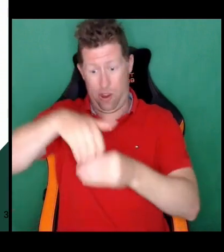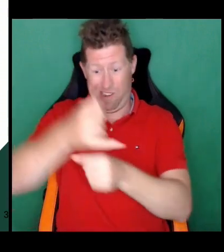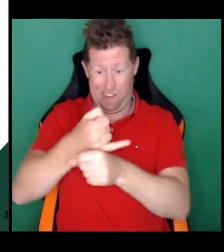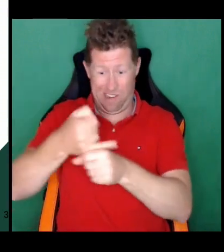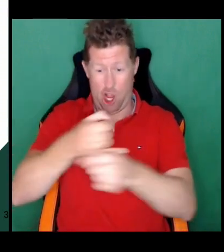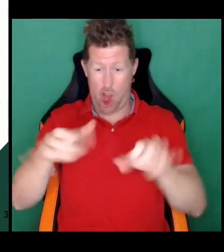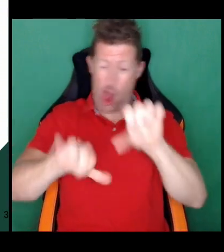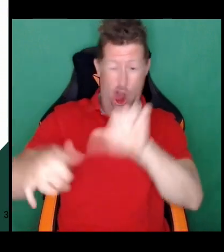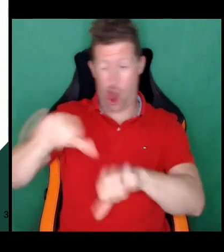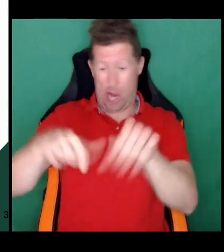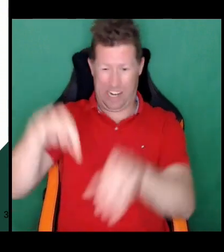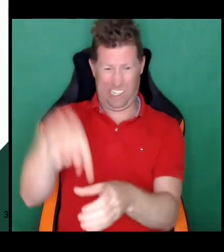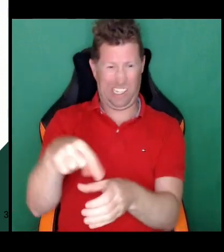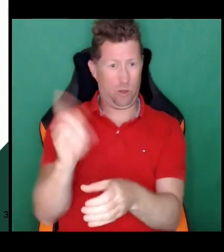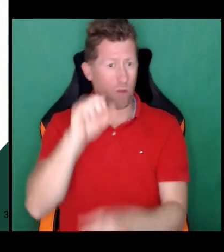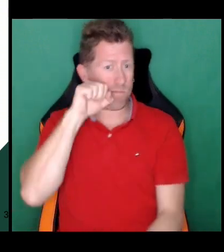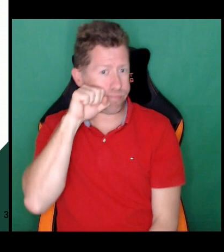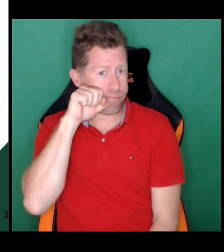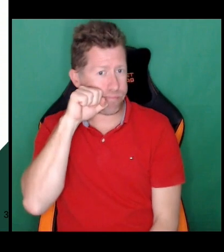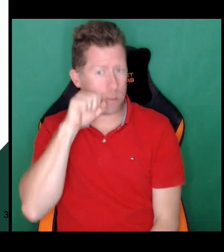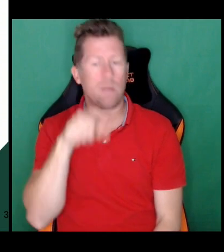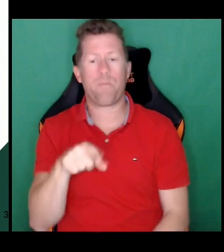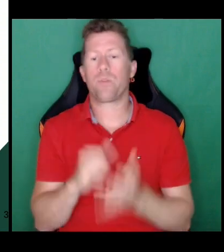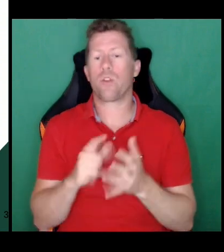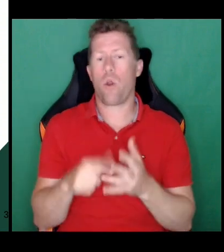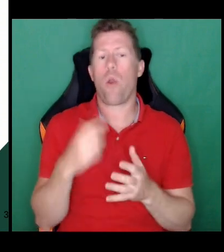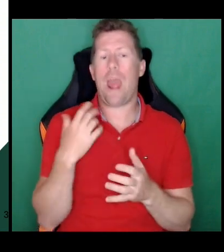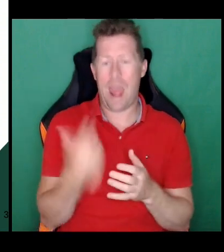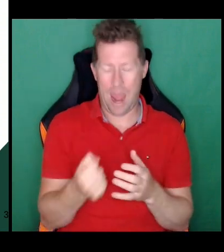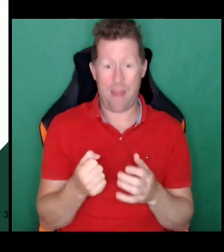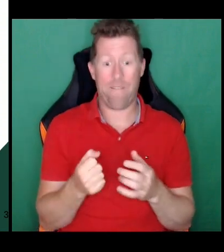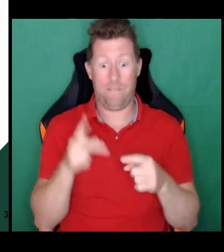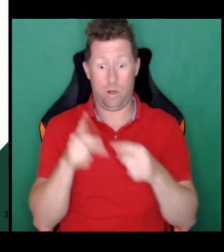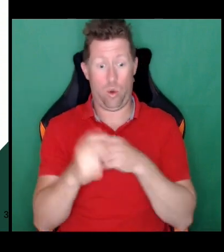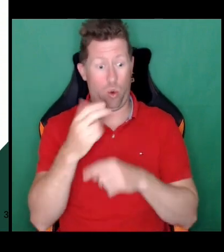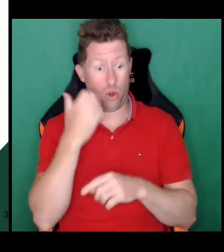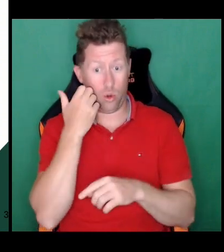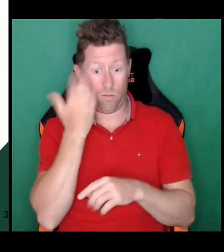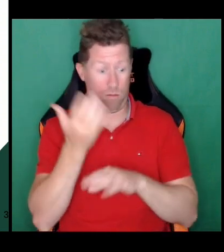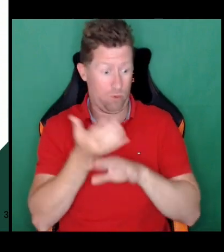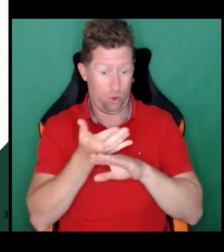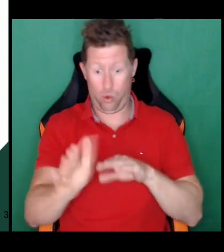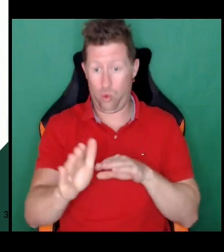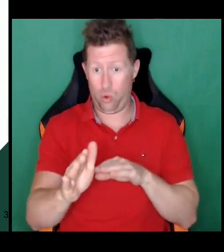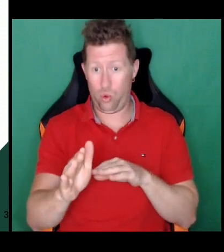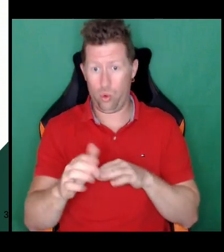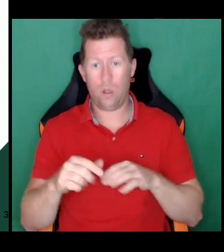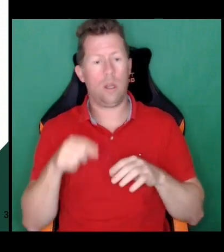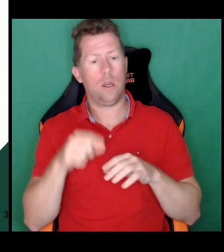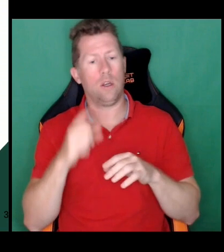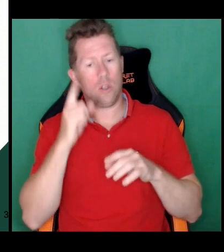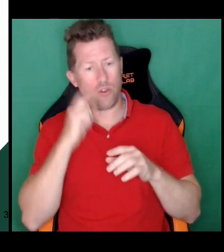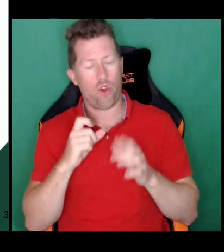finally, in a few months, we will launch a brand new, unprecedented for Victoria, peer-to-peer